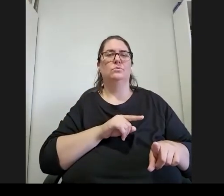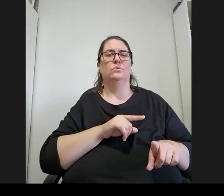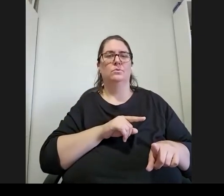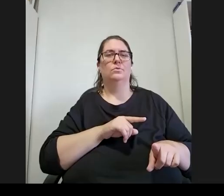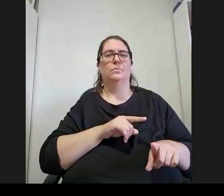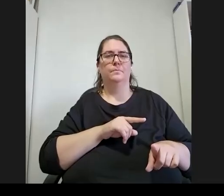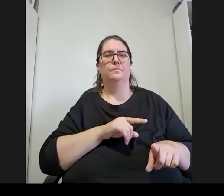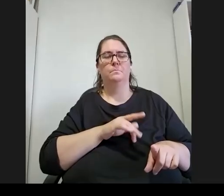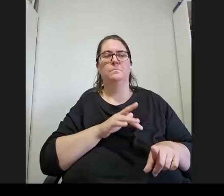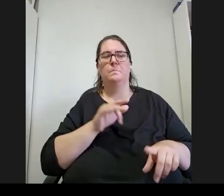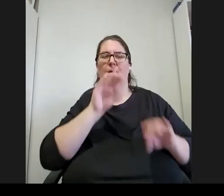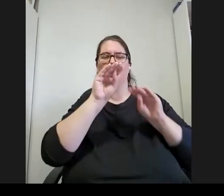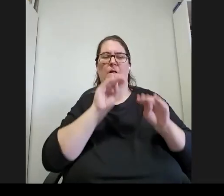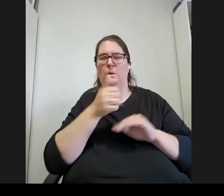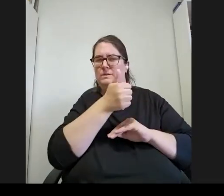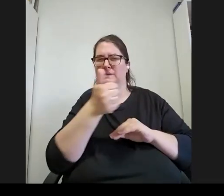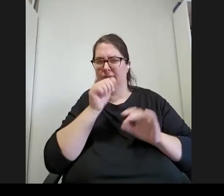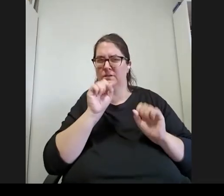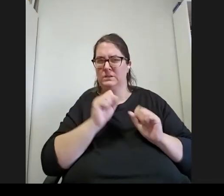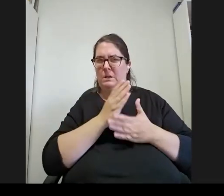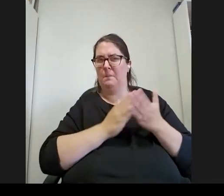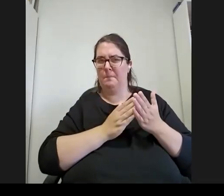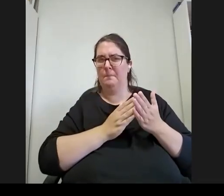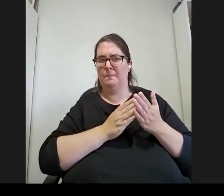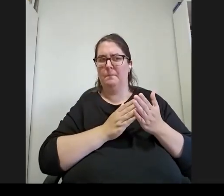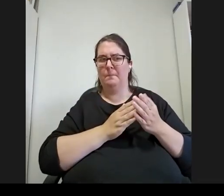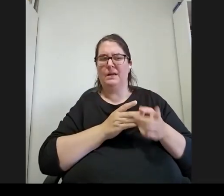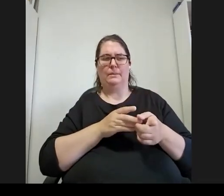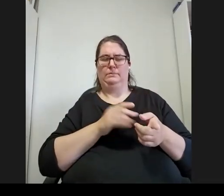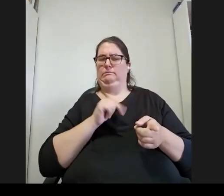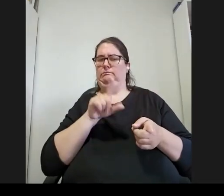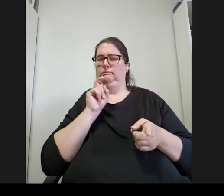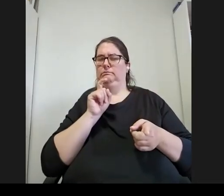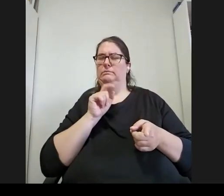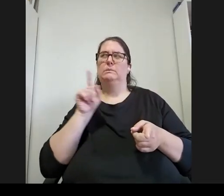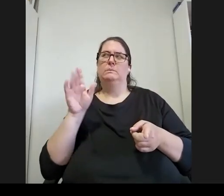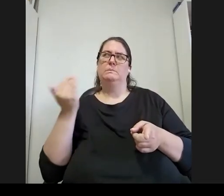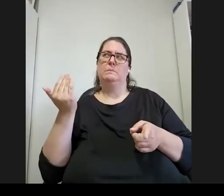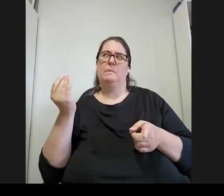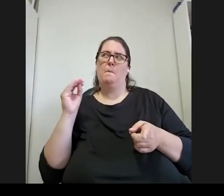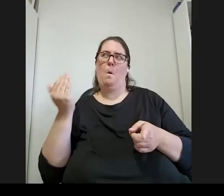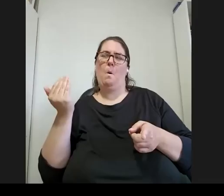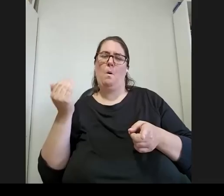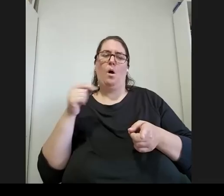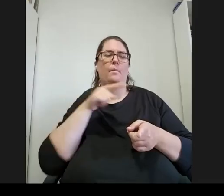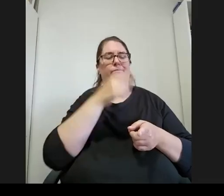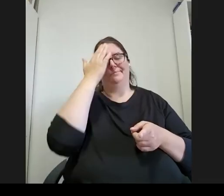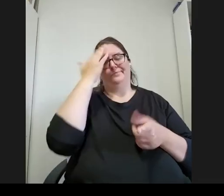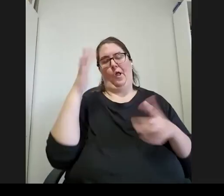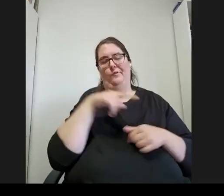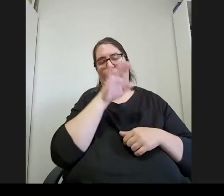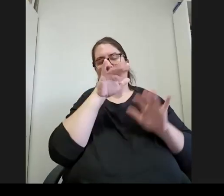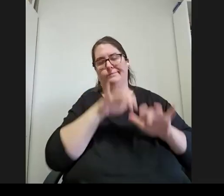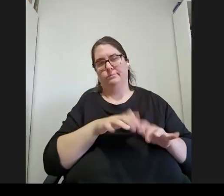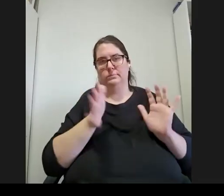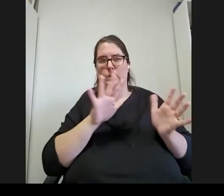initial assessment and then maybe save some of the ones that you still want to address, but maybe are not like the most pressing risk